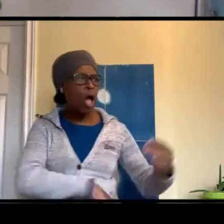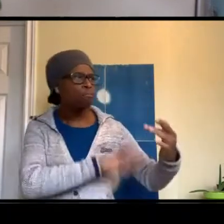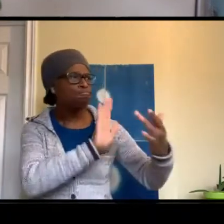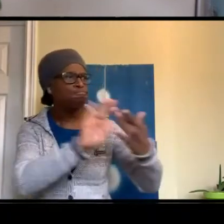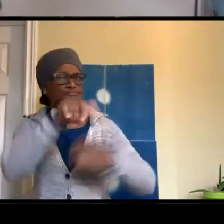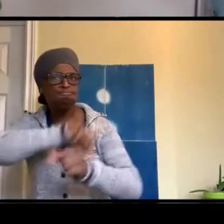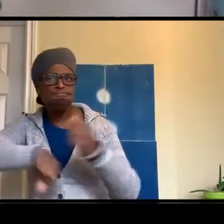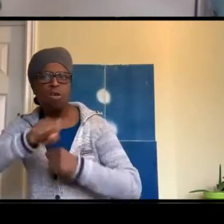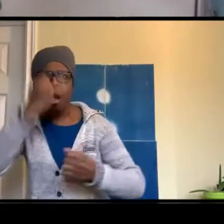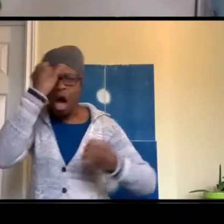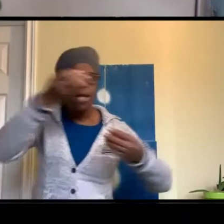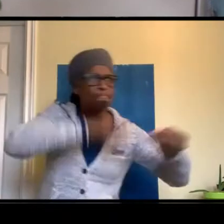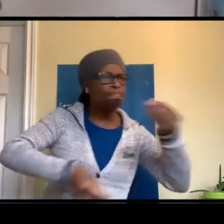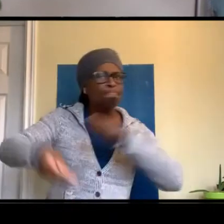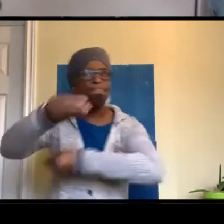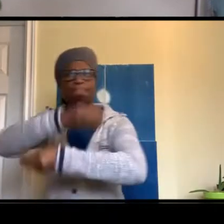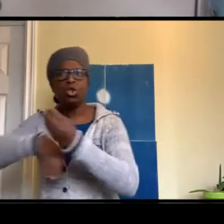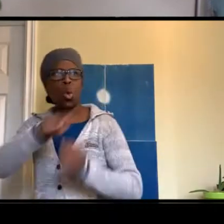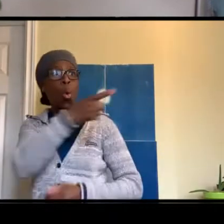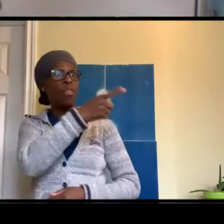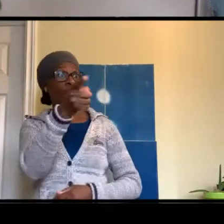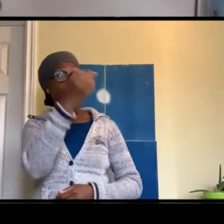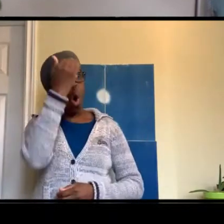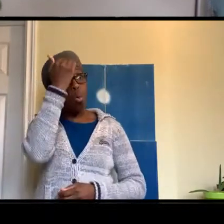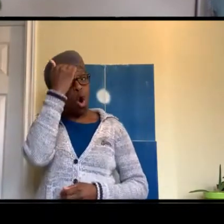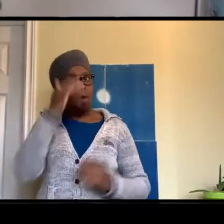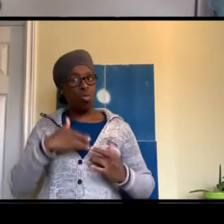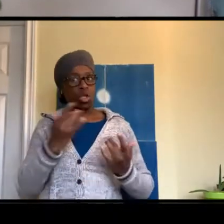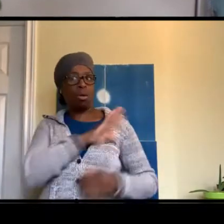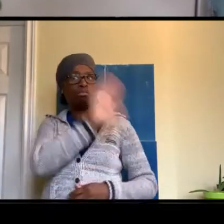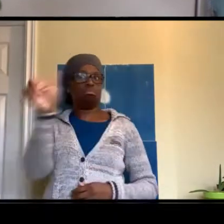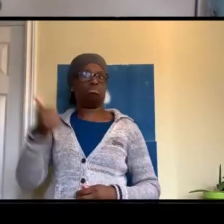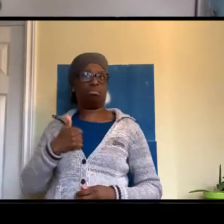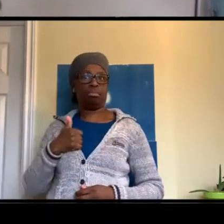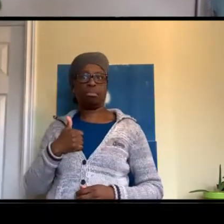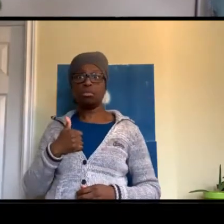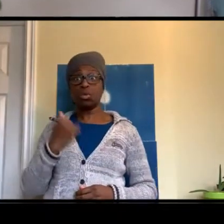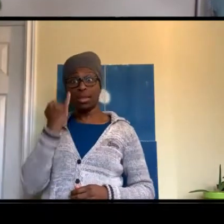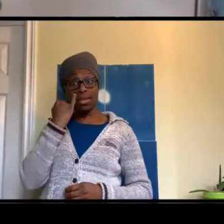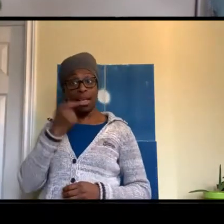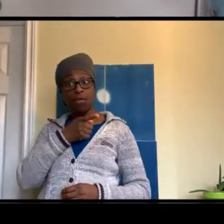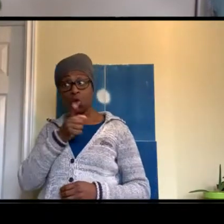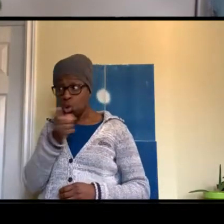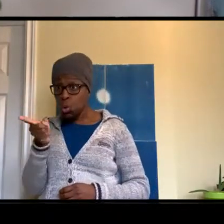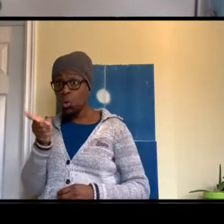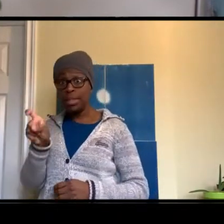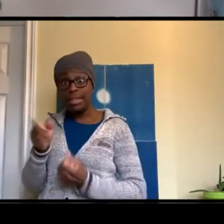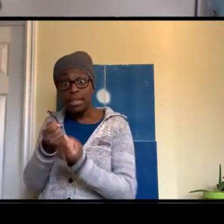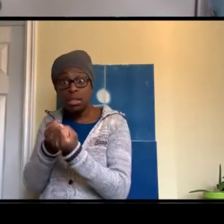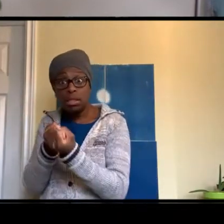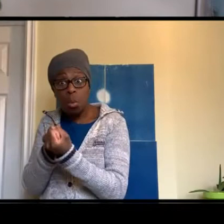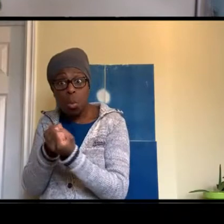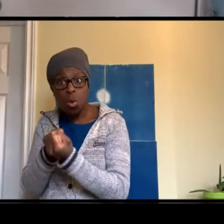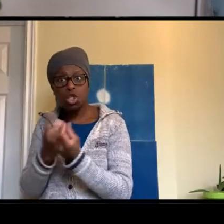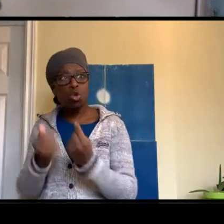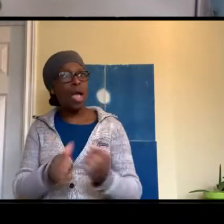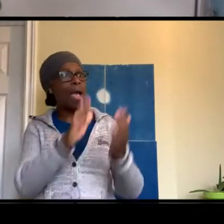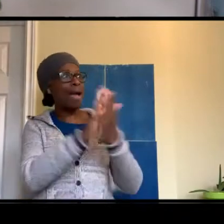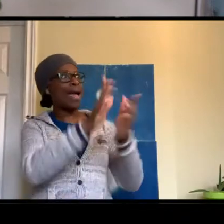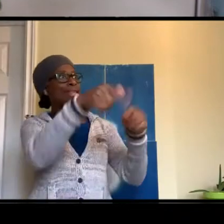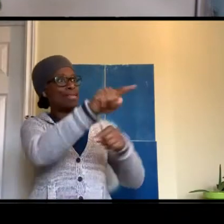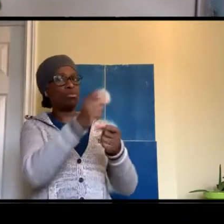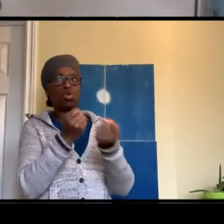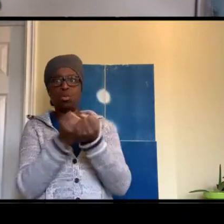pivoting. So yes, that's really great. So we're at the end of our presentation.